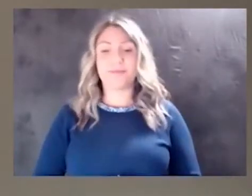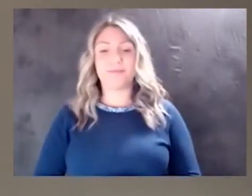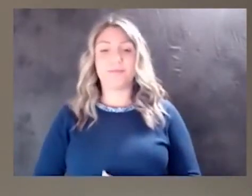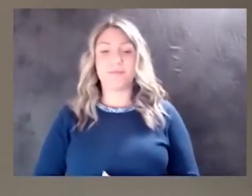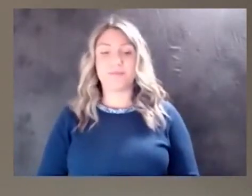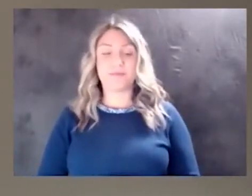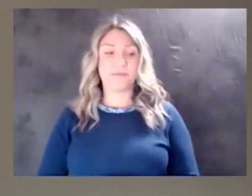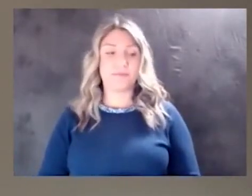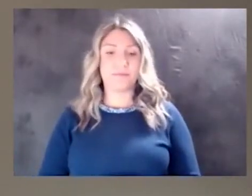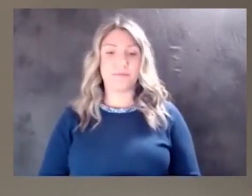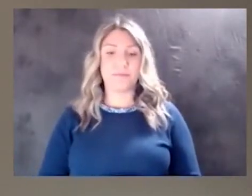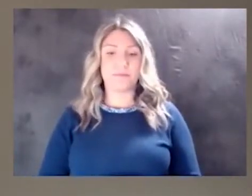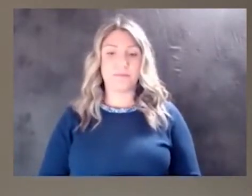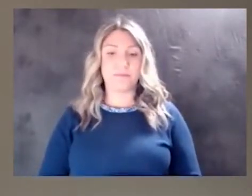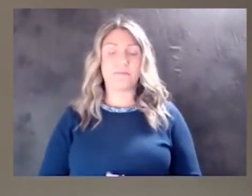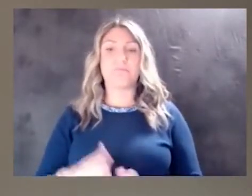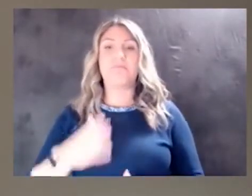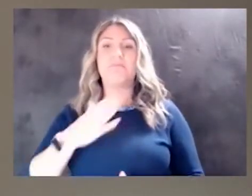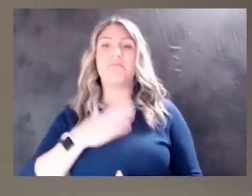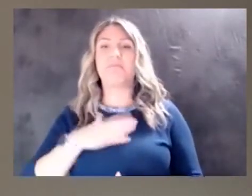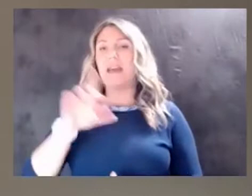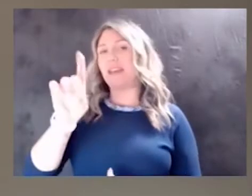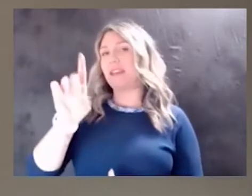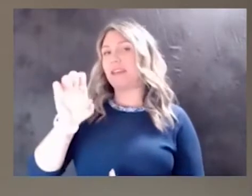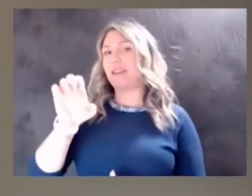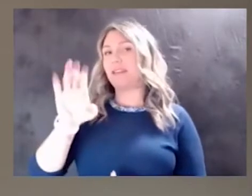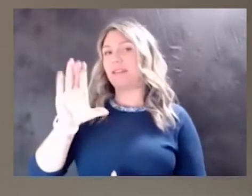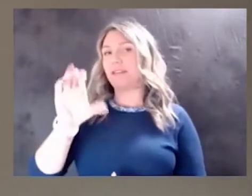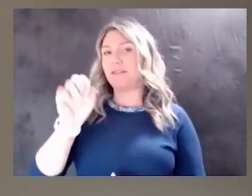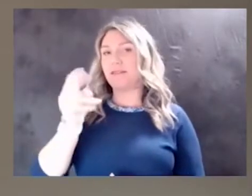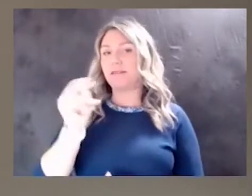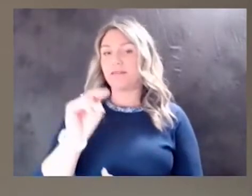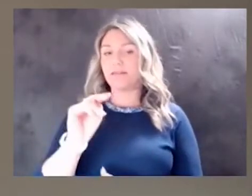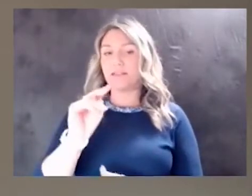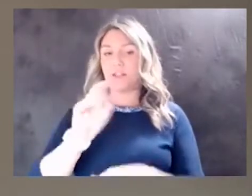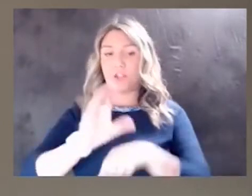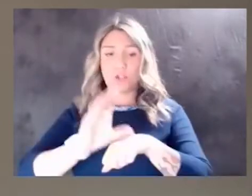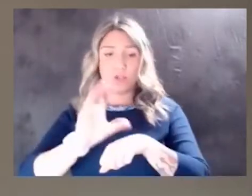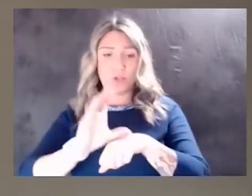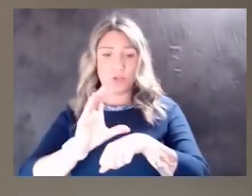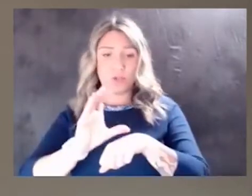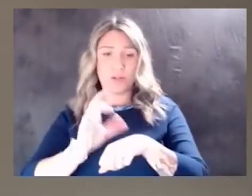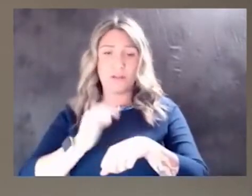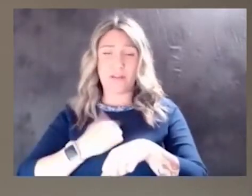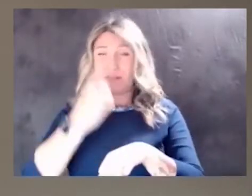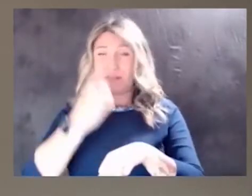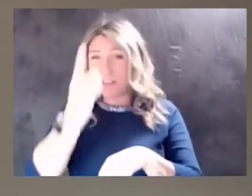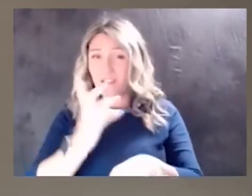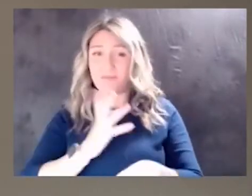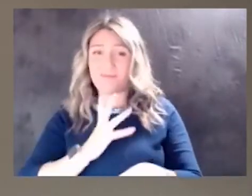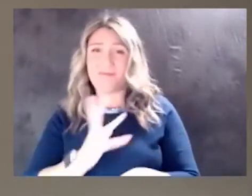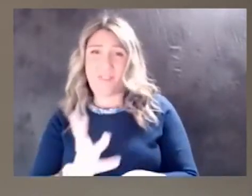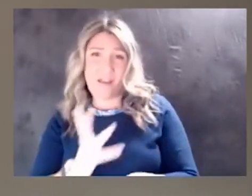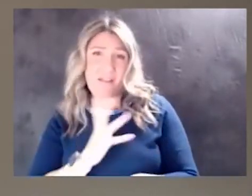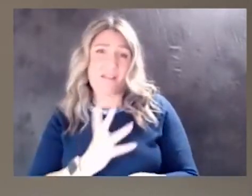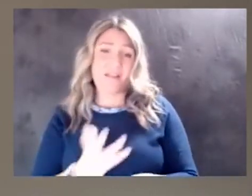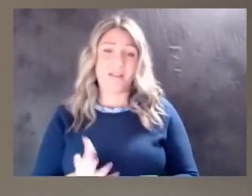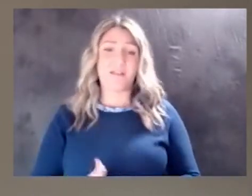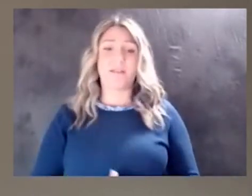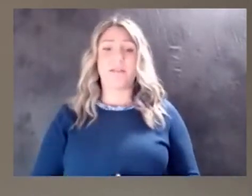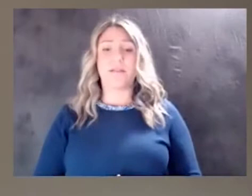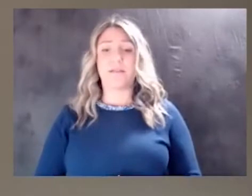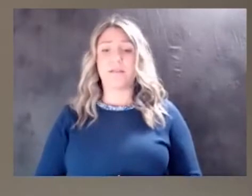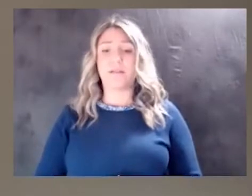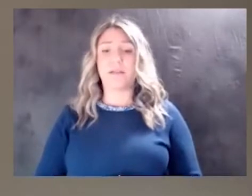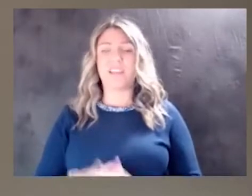Well, it was my deacon at church, and I think he did fine. He wasn't around